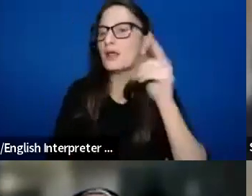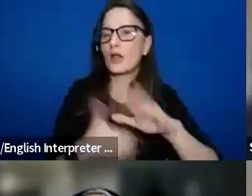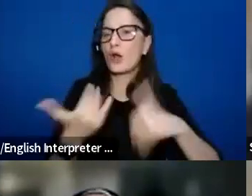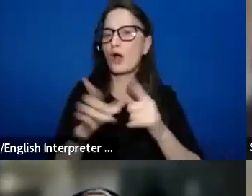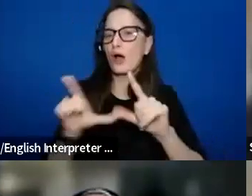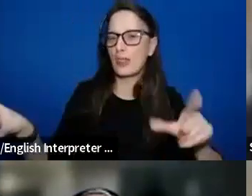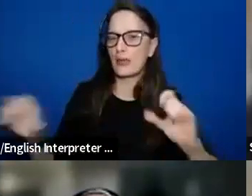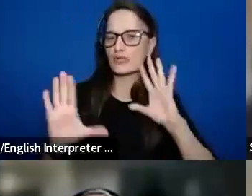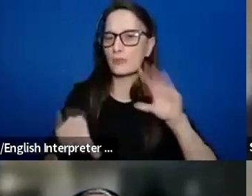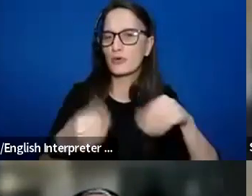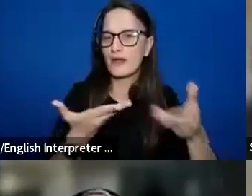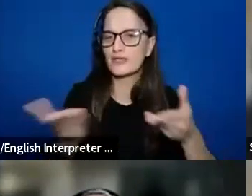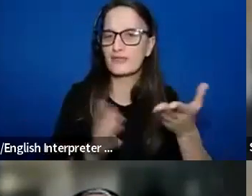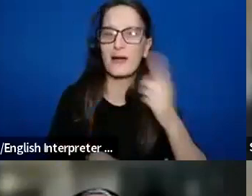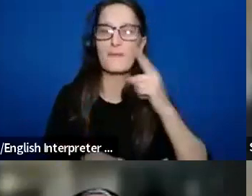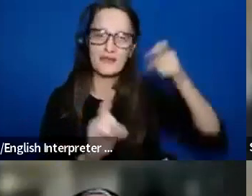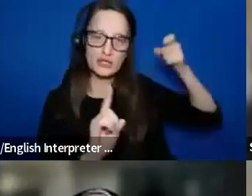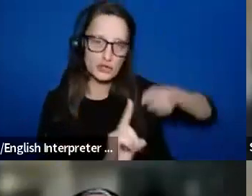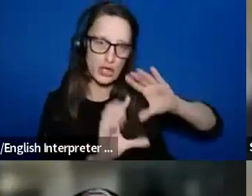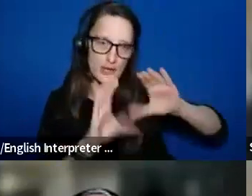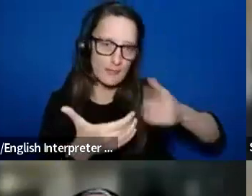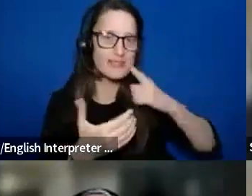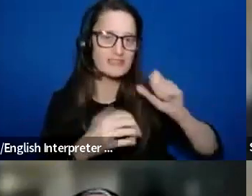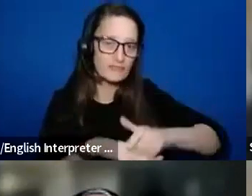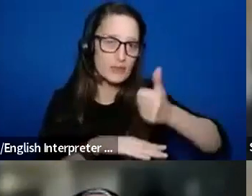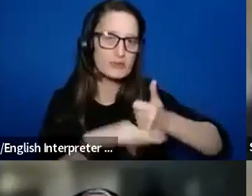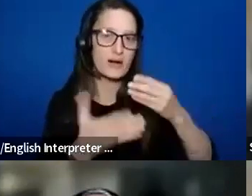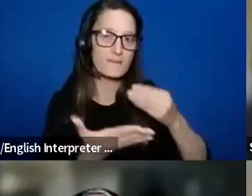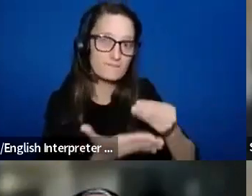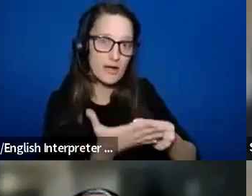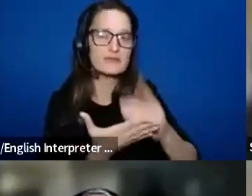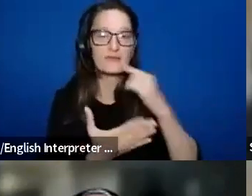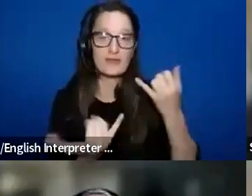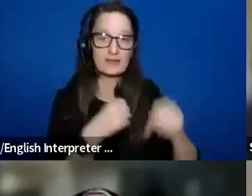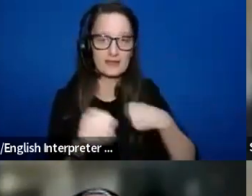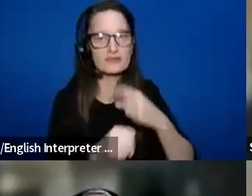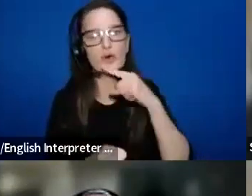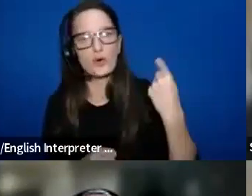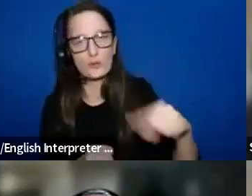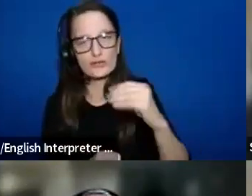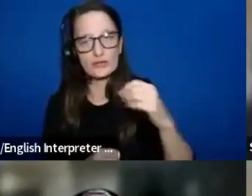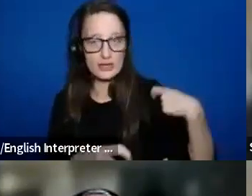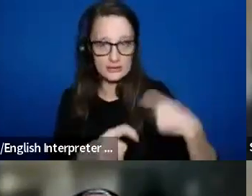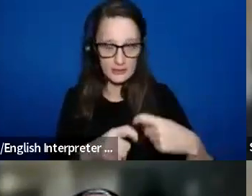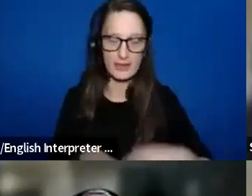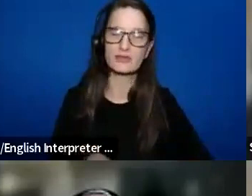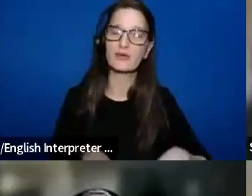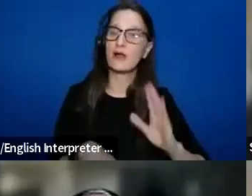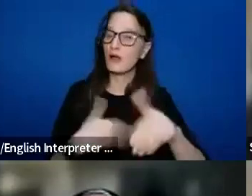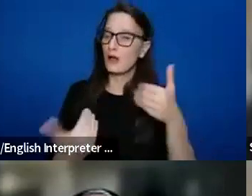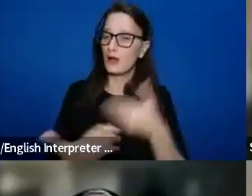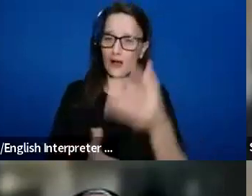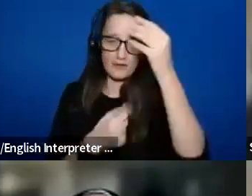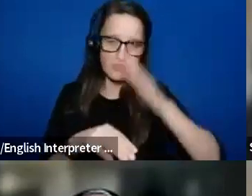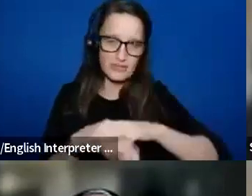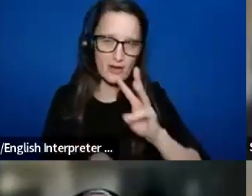is the target population for the startup funds for this year. So all the details are on our website. I just forgot. I'm not even sharing